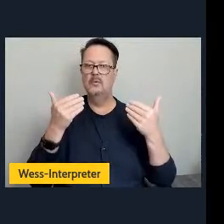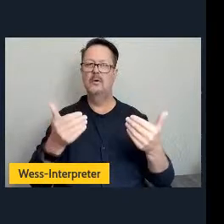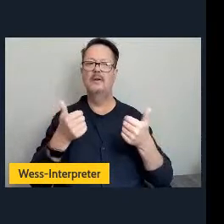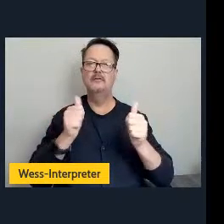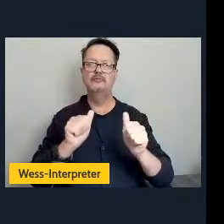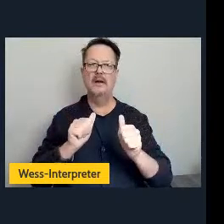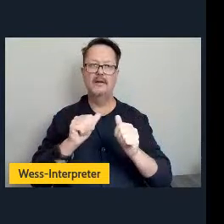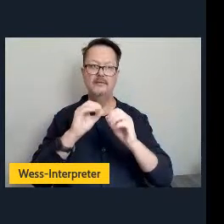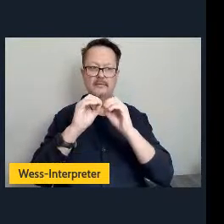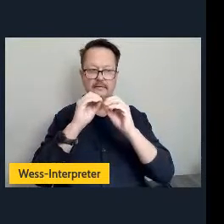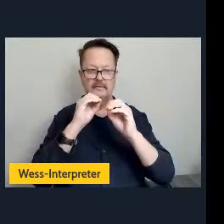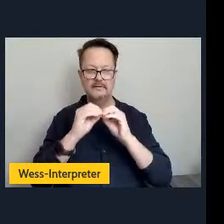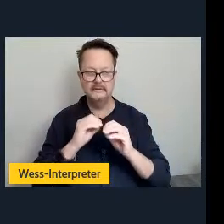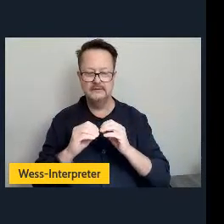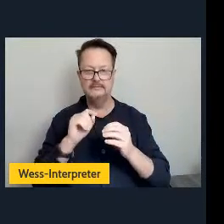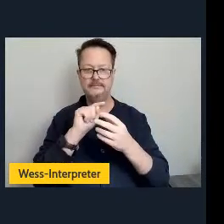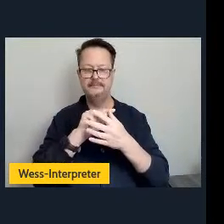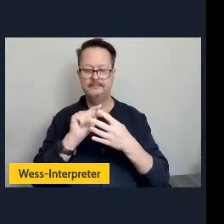these.